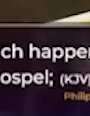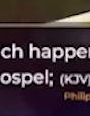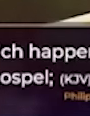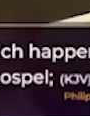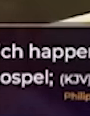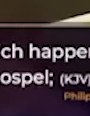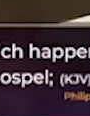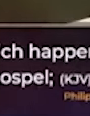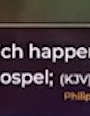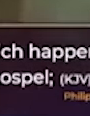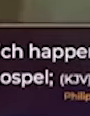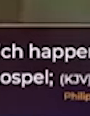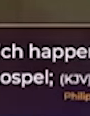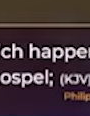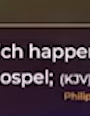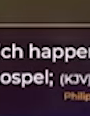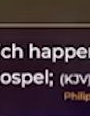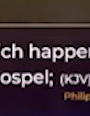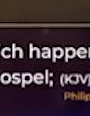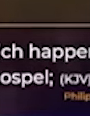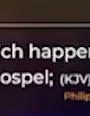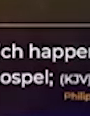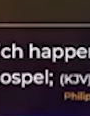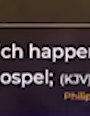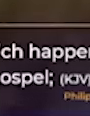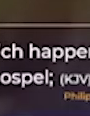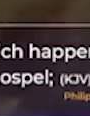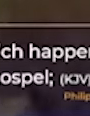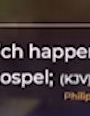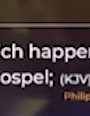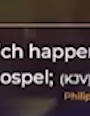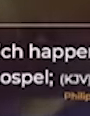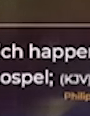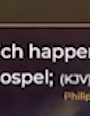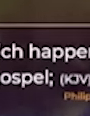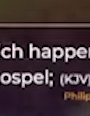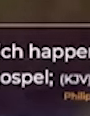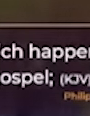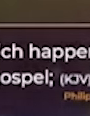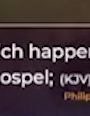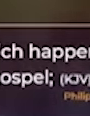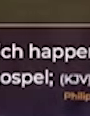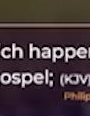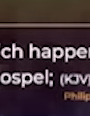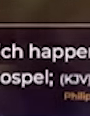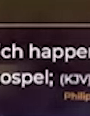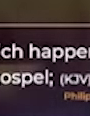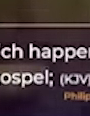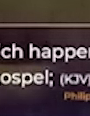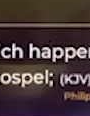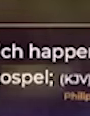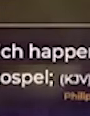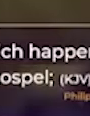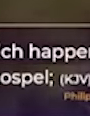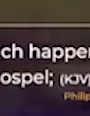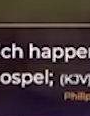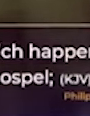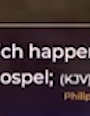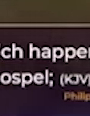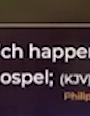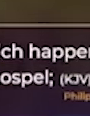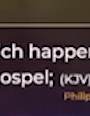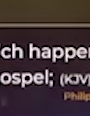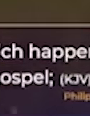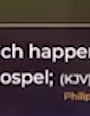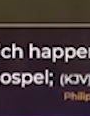happen unto me have fallen out rather for the furtherance of the gospel. He is giving perspective to all the sufferings that he